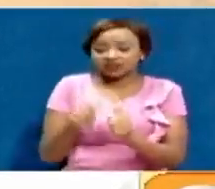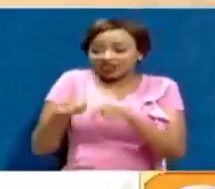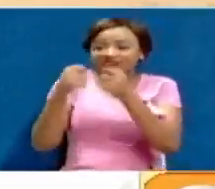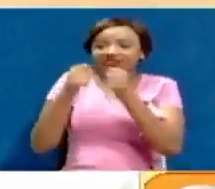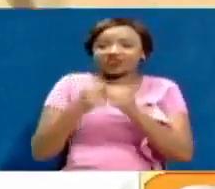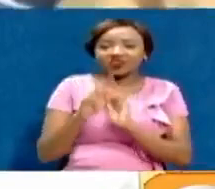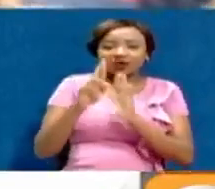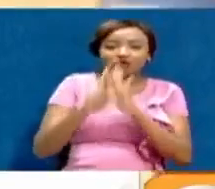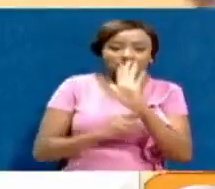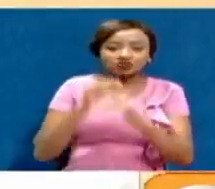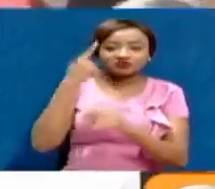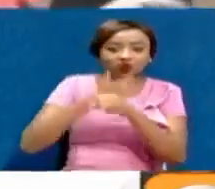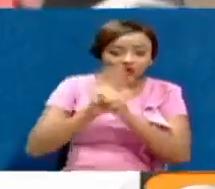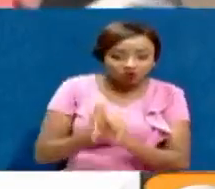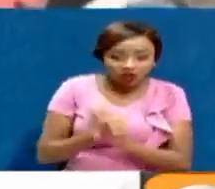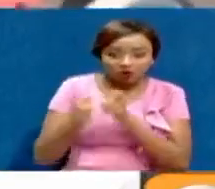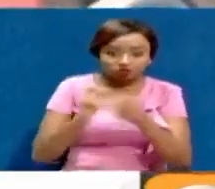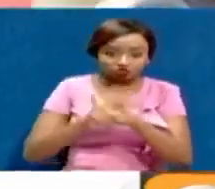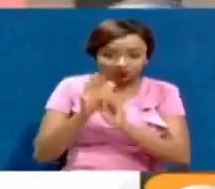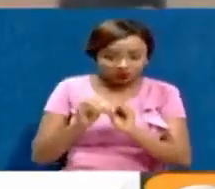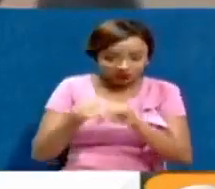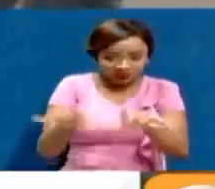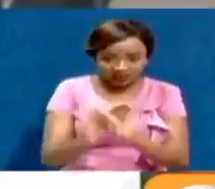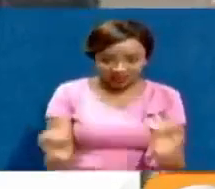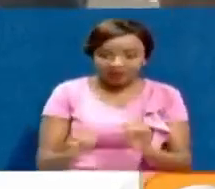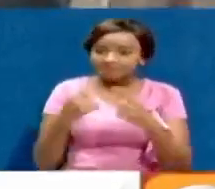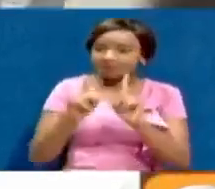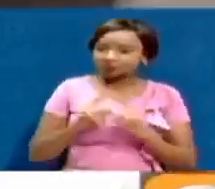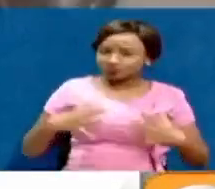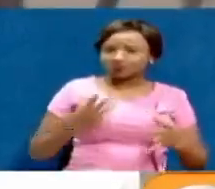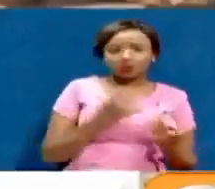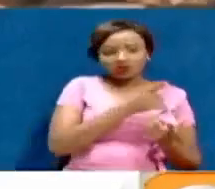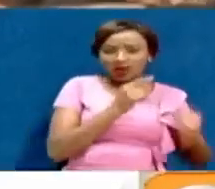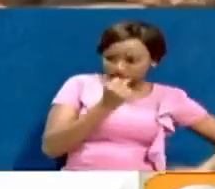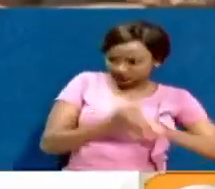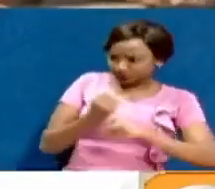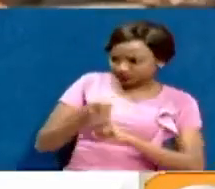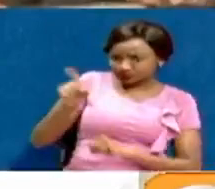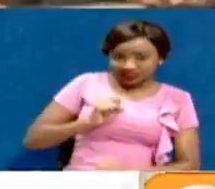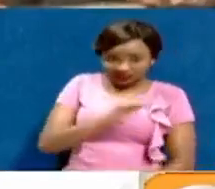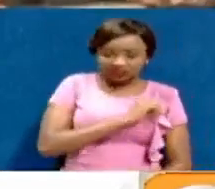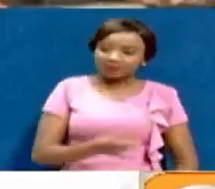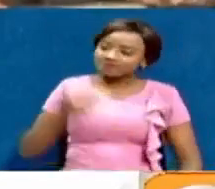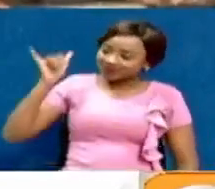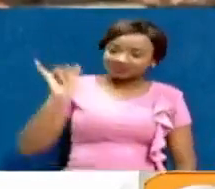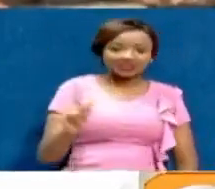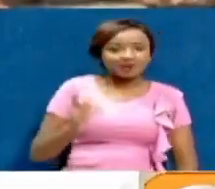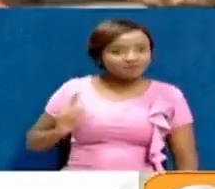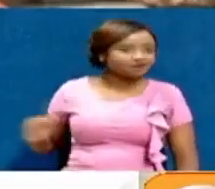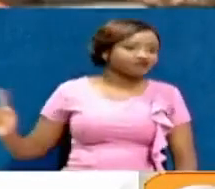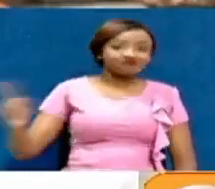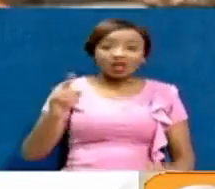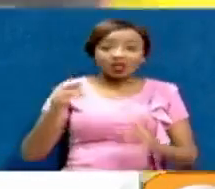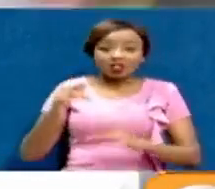6 a.m., supporters of the senator had begun milling around the police station. By 8 a.m.,